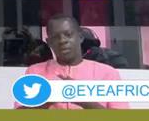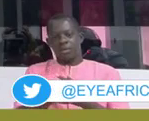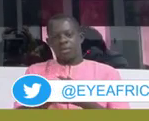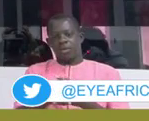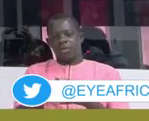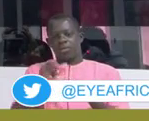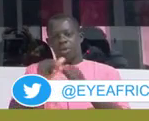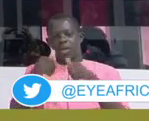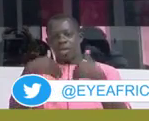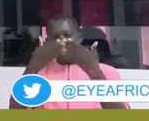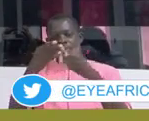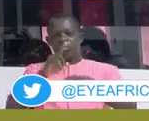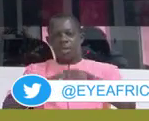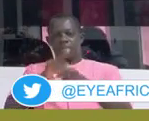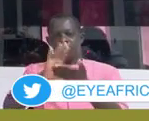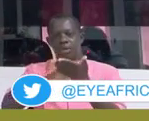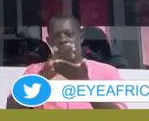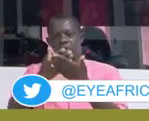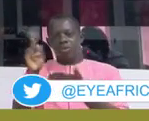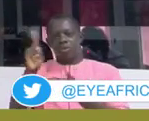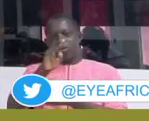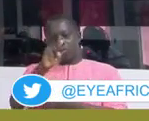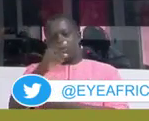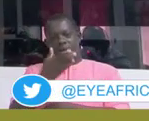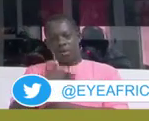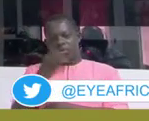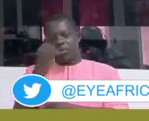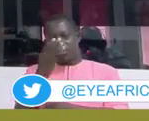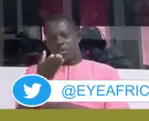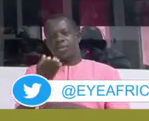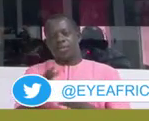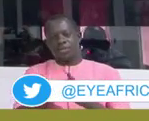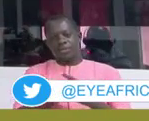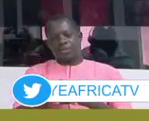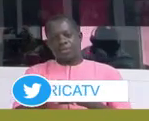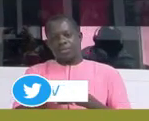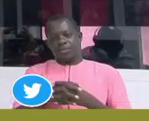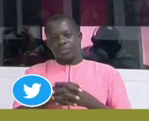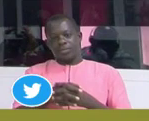saying. Give them time to interpret what you are saying.